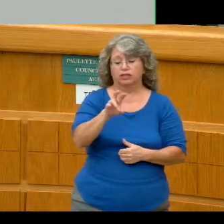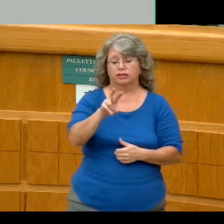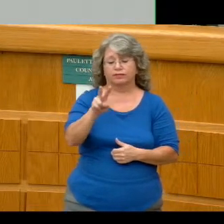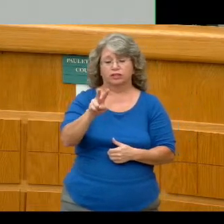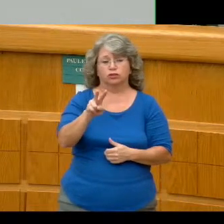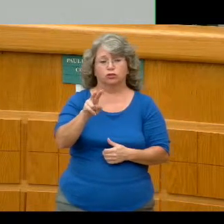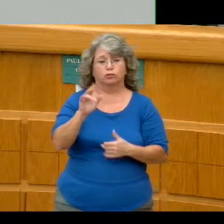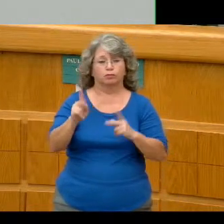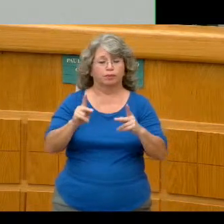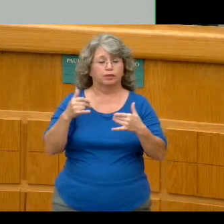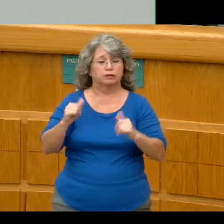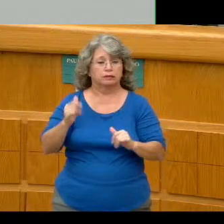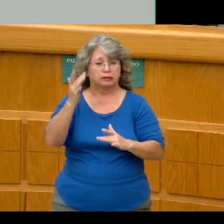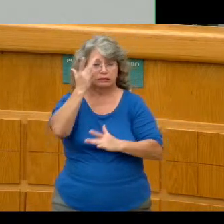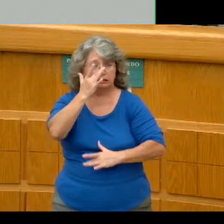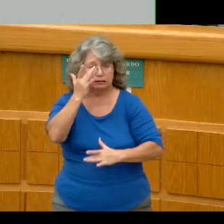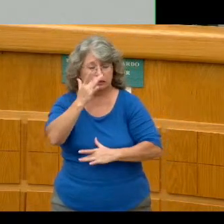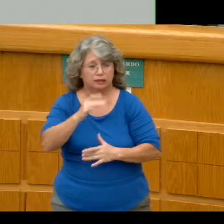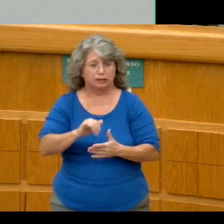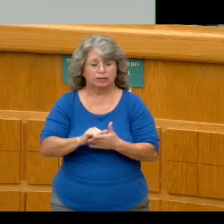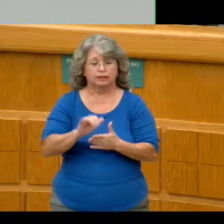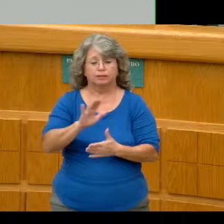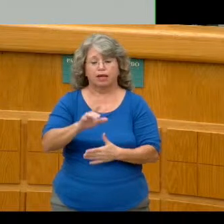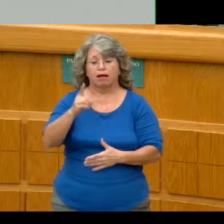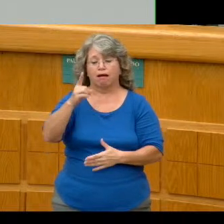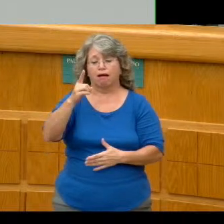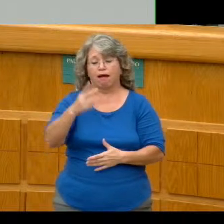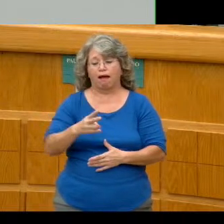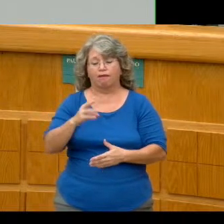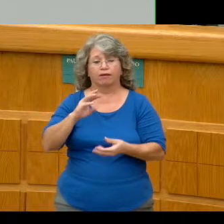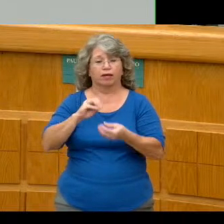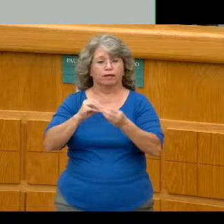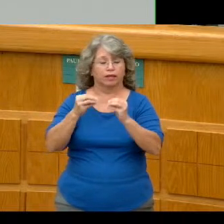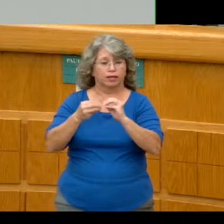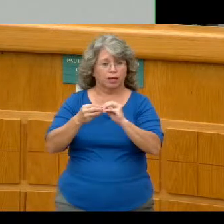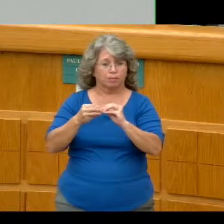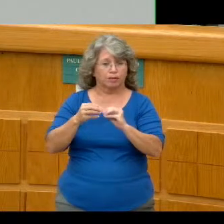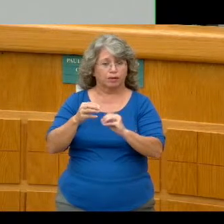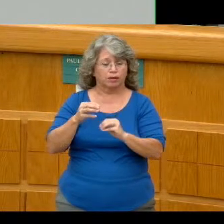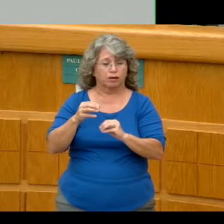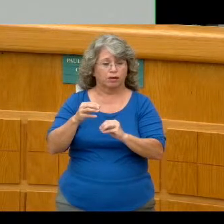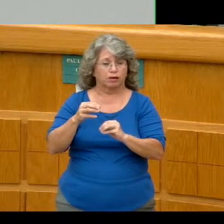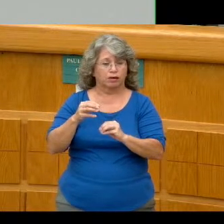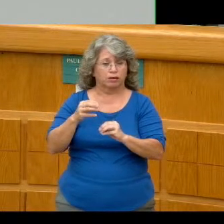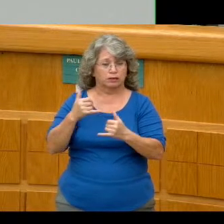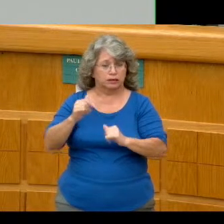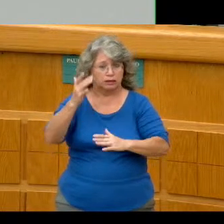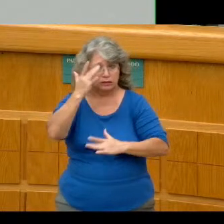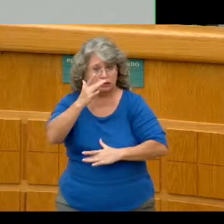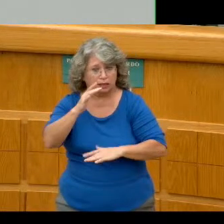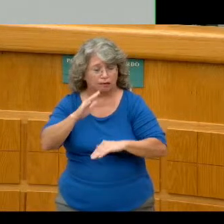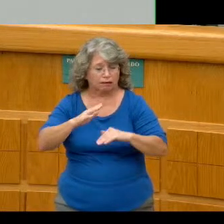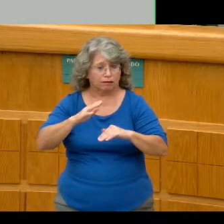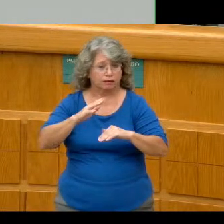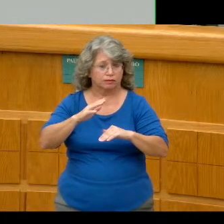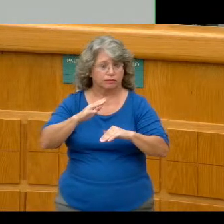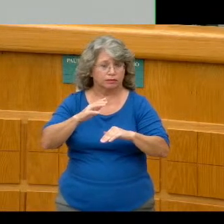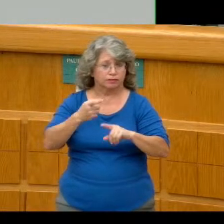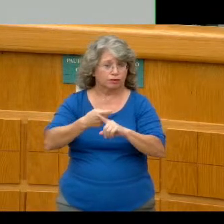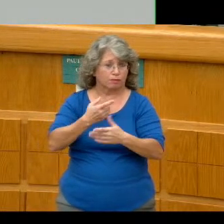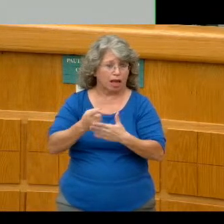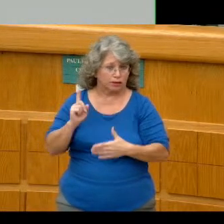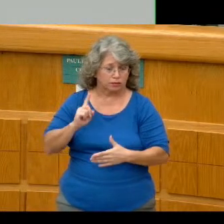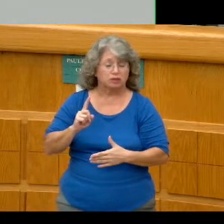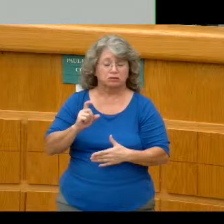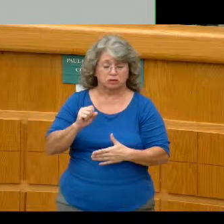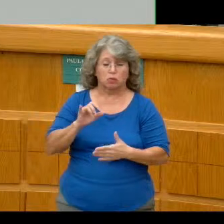active cases. This is about half the number of active cases, give or take, than last week, so we're moving in the right direction. You can see that